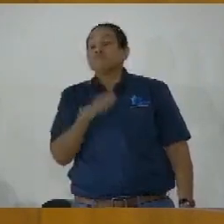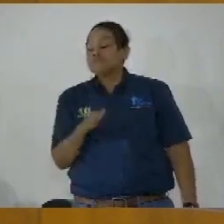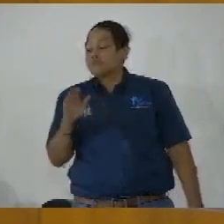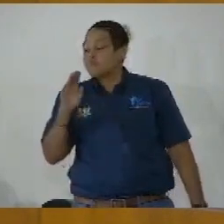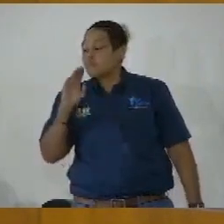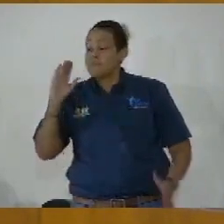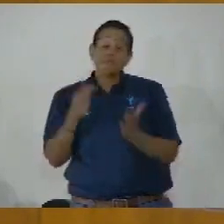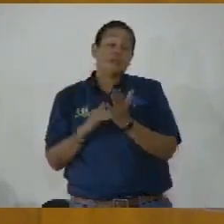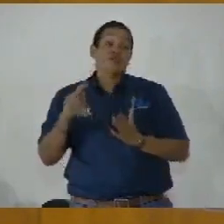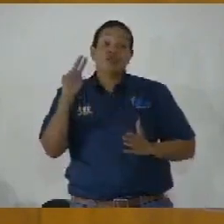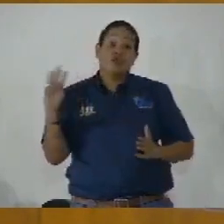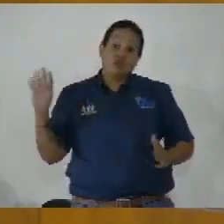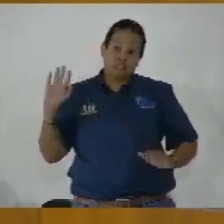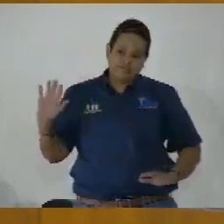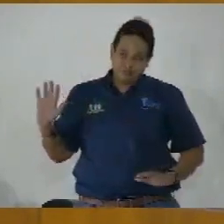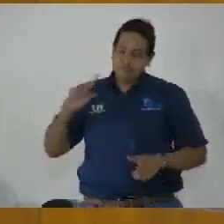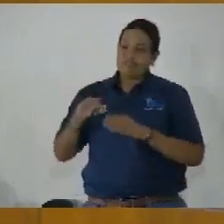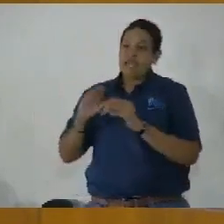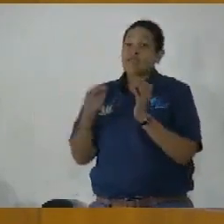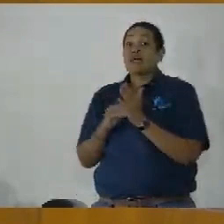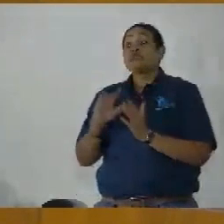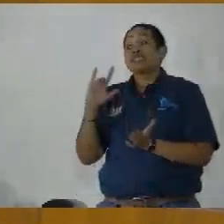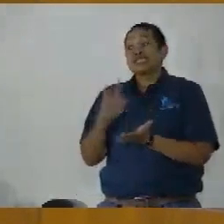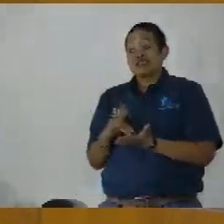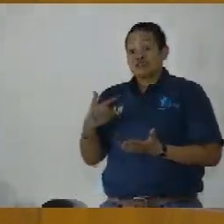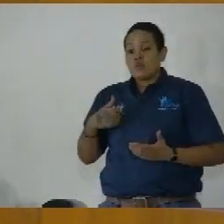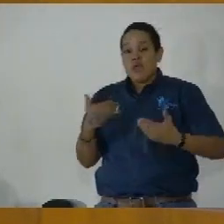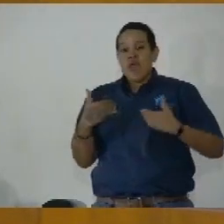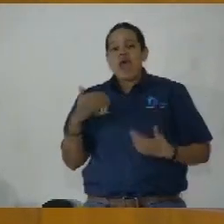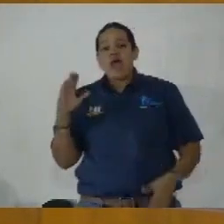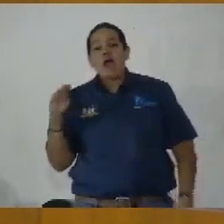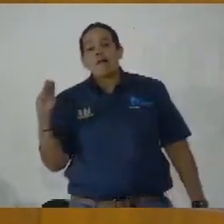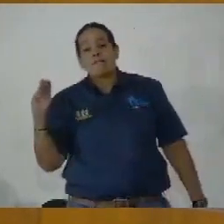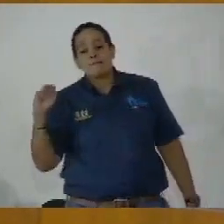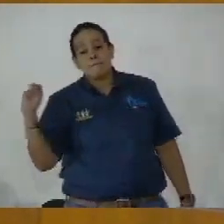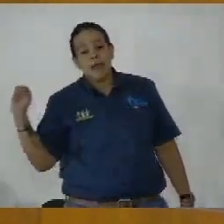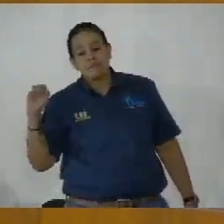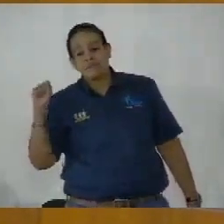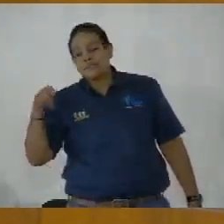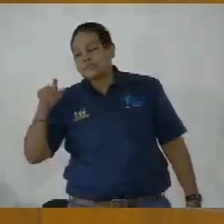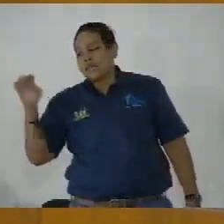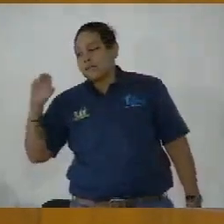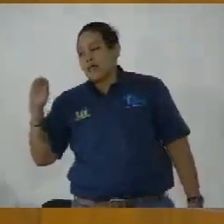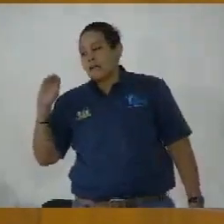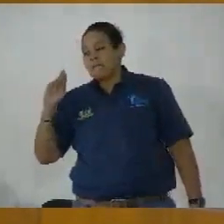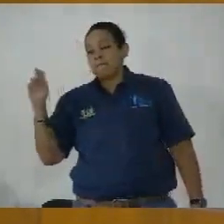Manchester Northwestern, that was. And in Manchester Central, we have Bam Staple and Berwick Town.